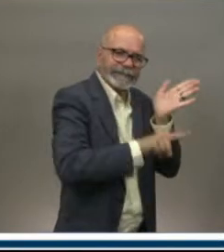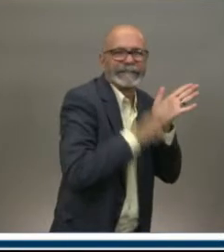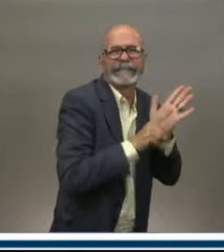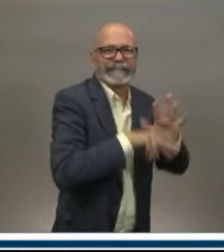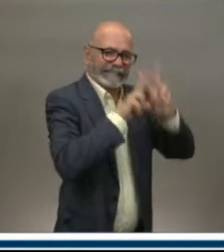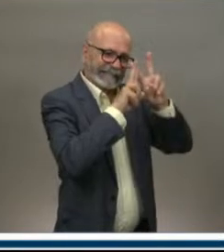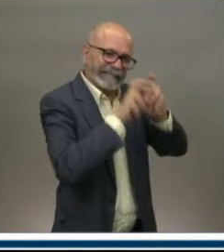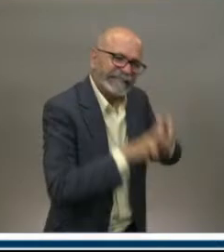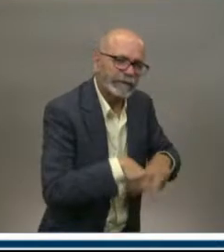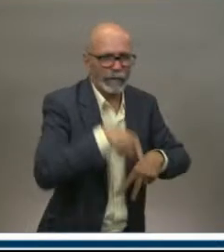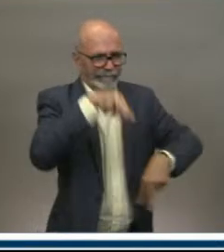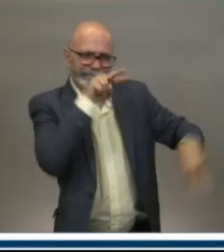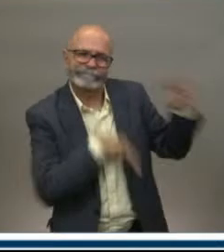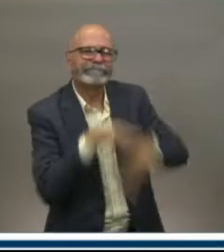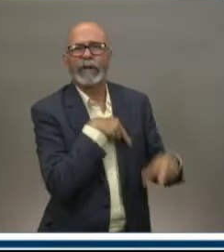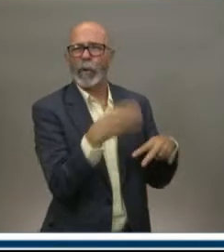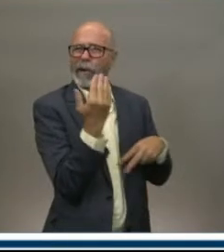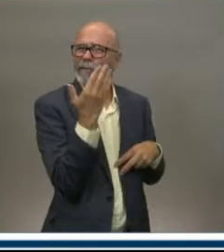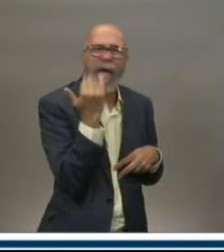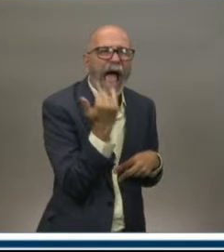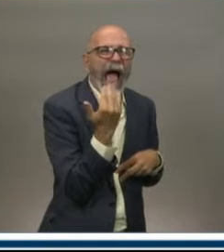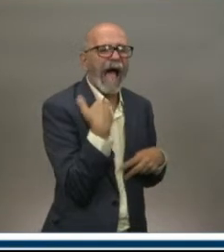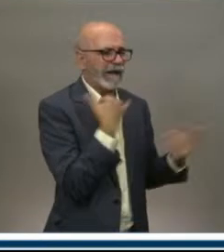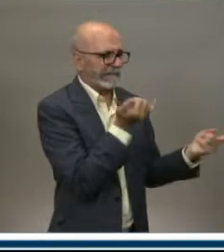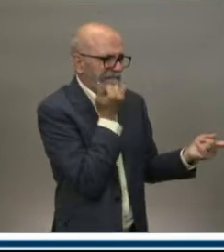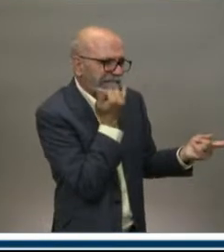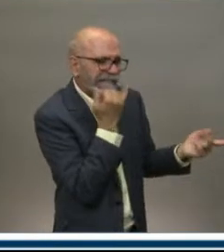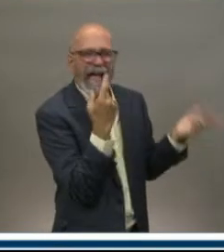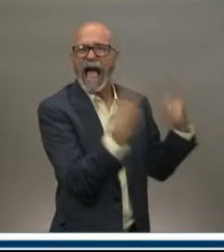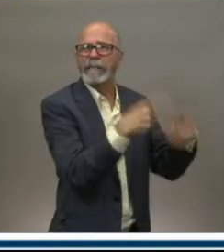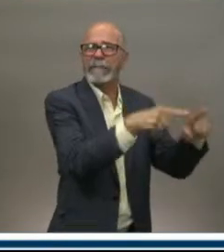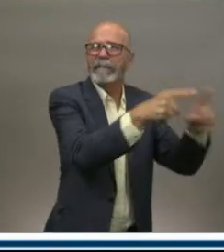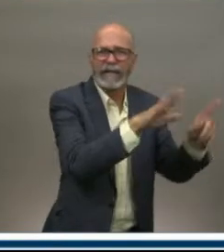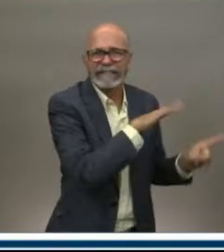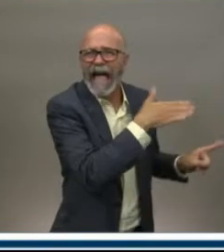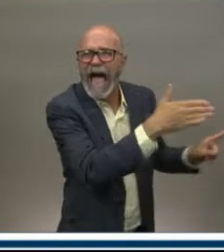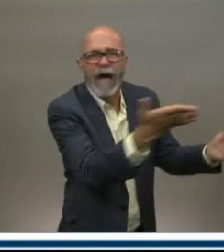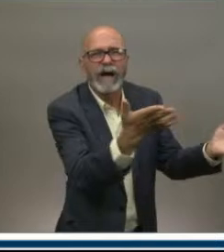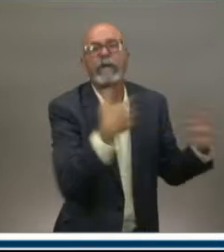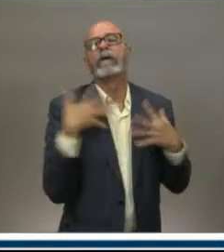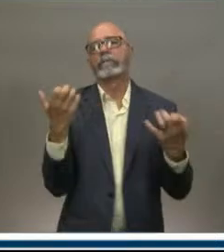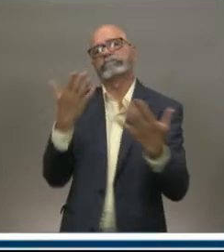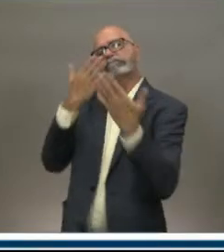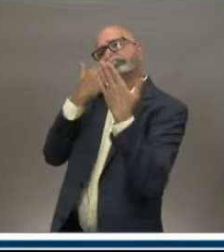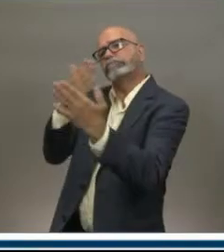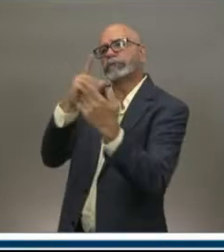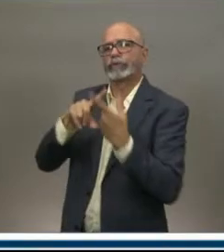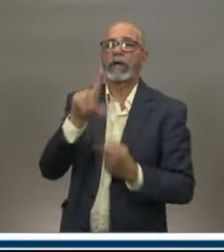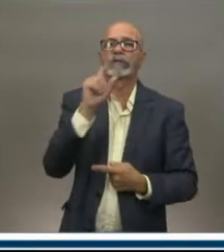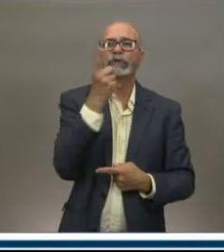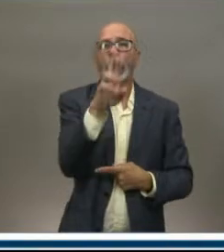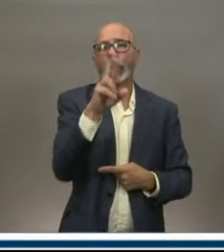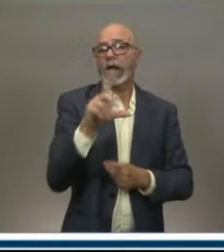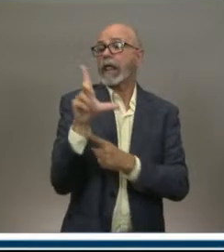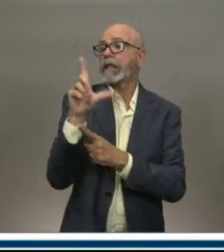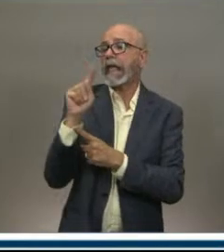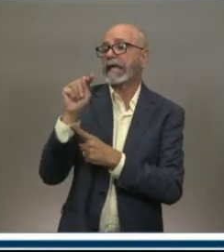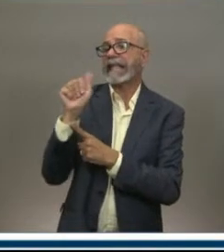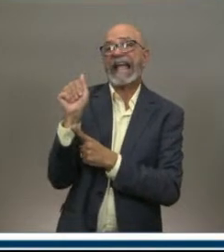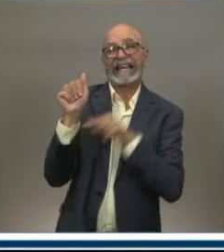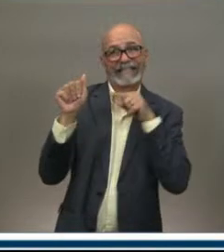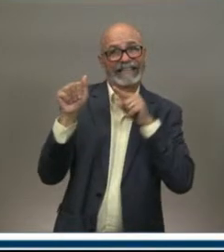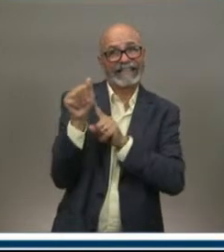Northwood. I want to thank Dr. Latta and Dr. Stevenson for their measured approach and